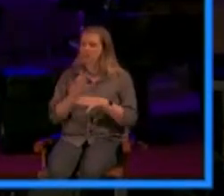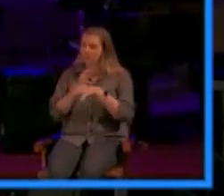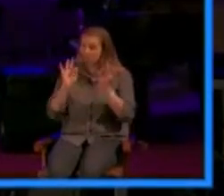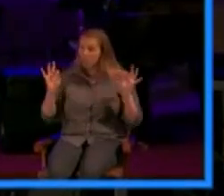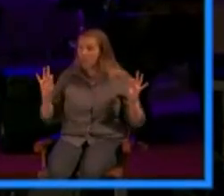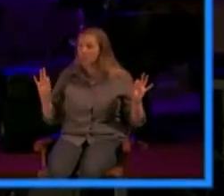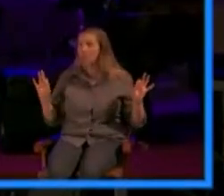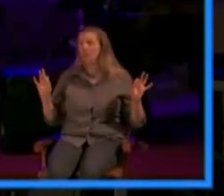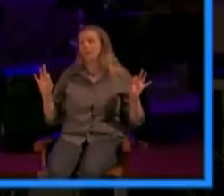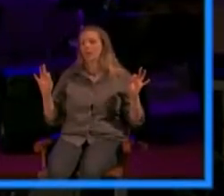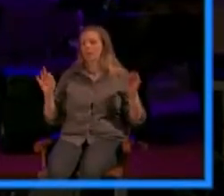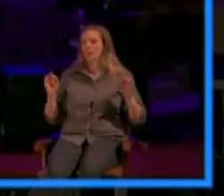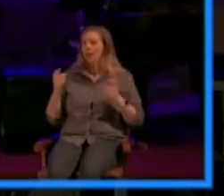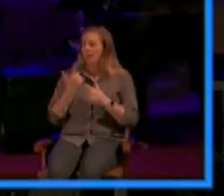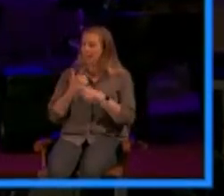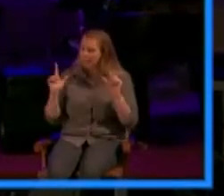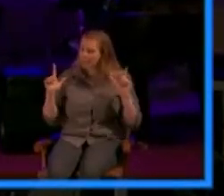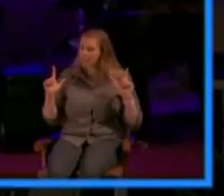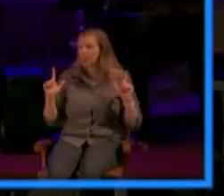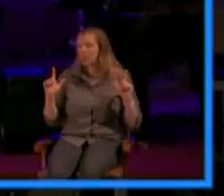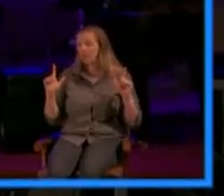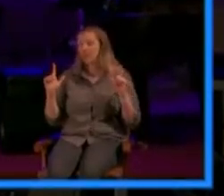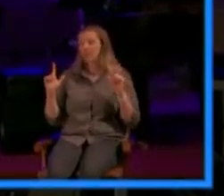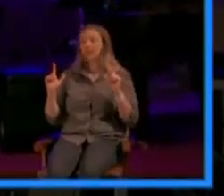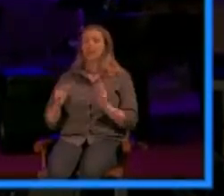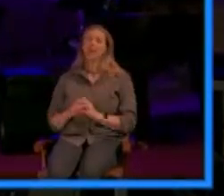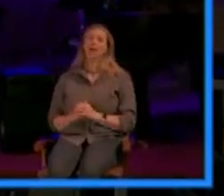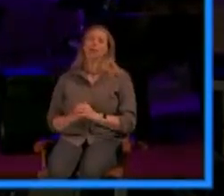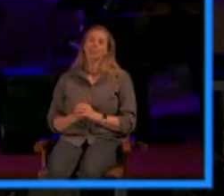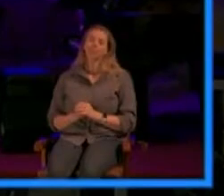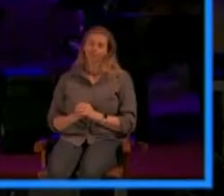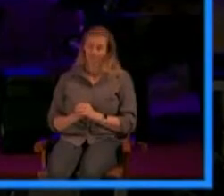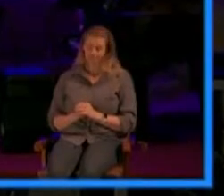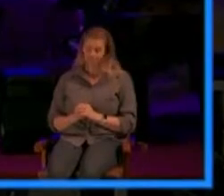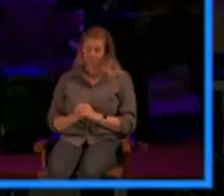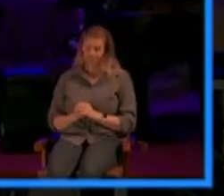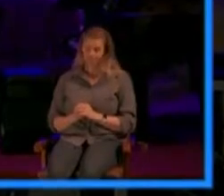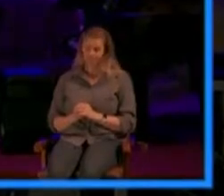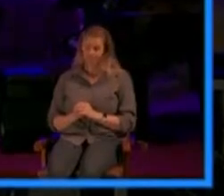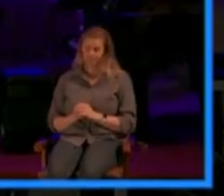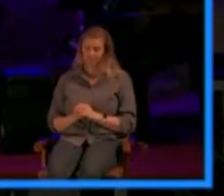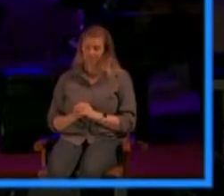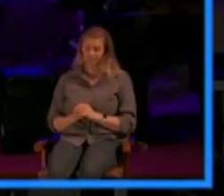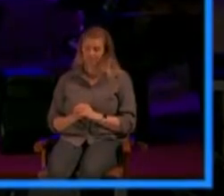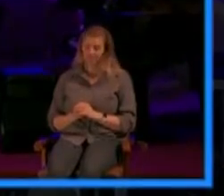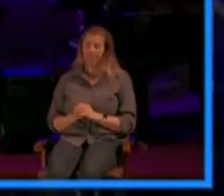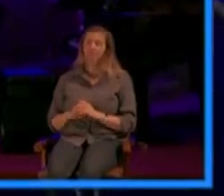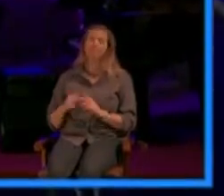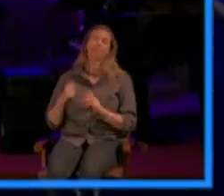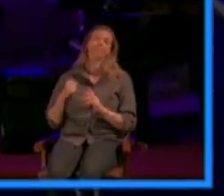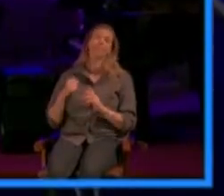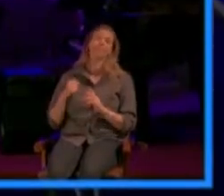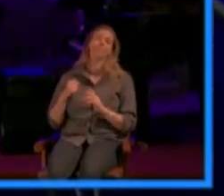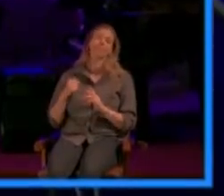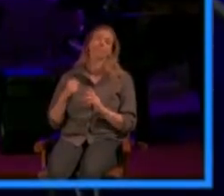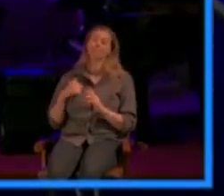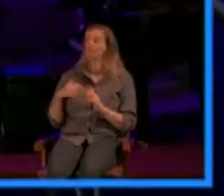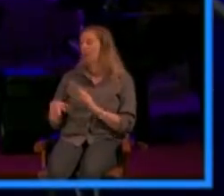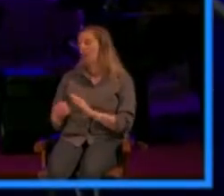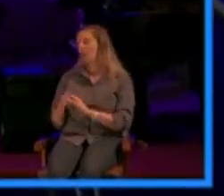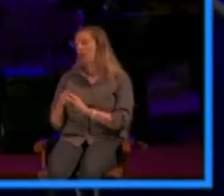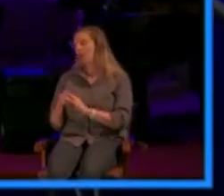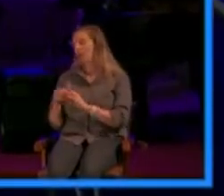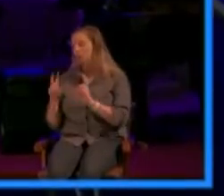liberty. But I would add this. Someone has said it well about particular